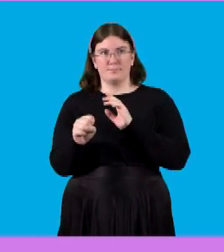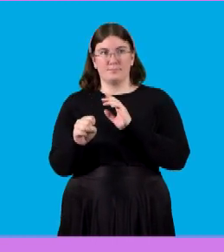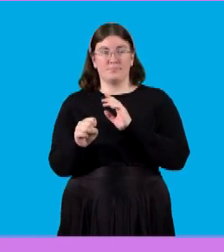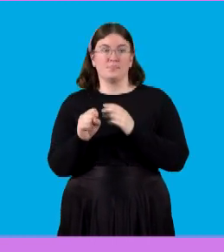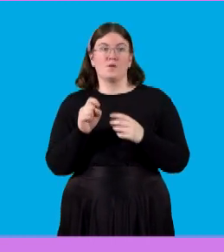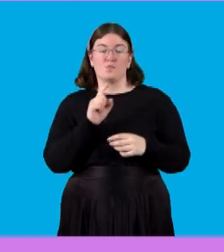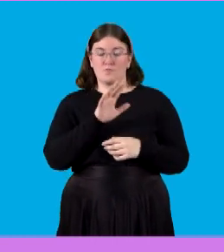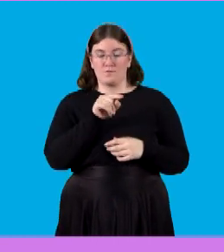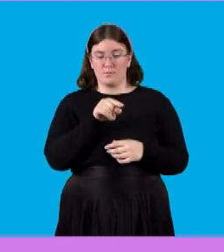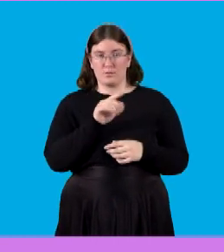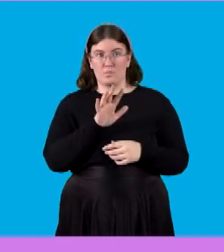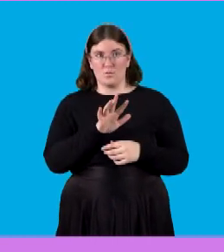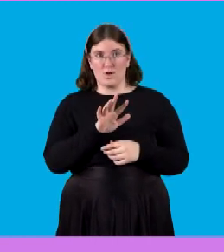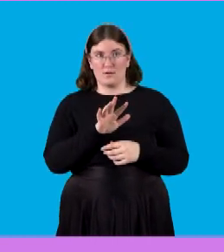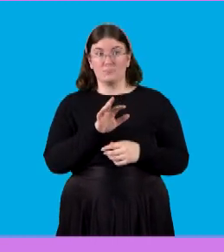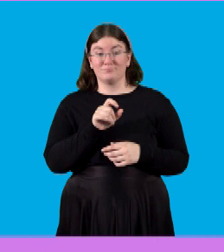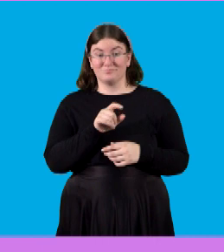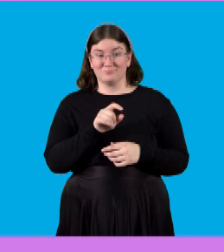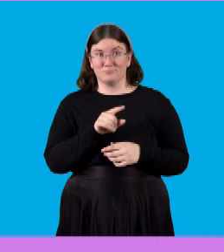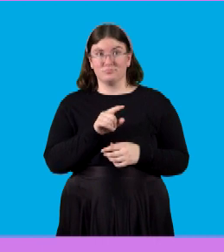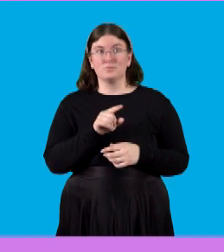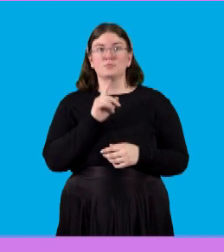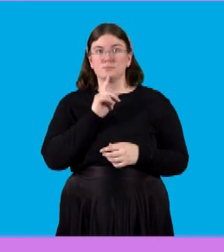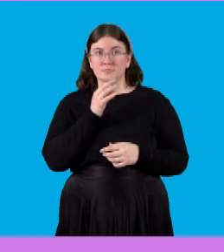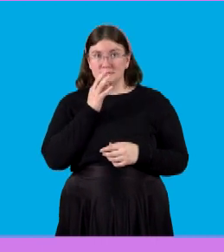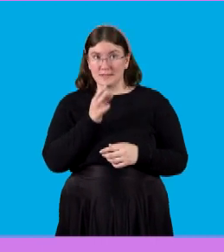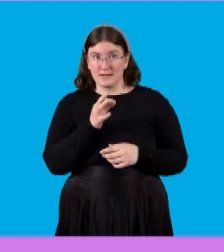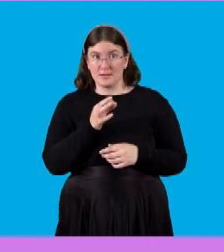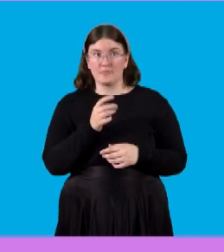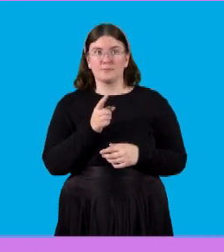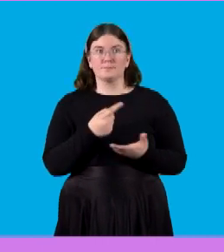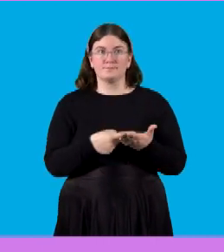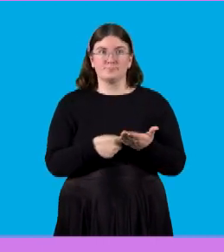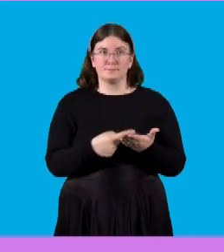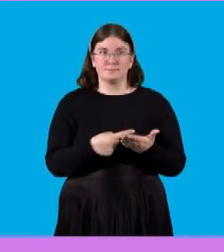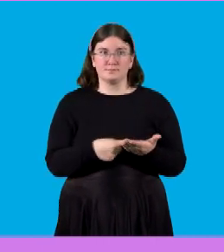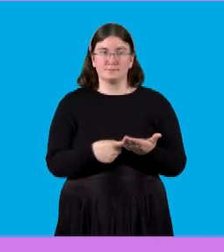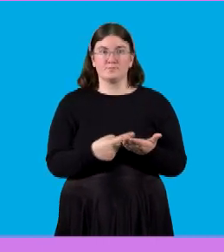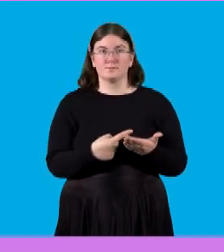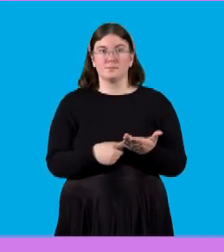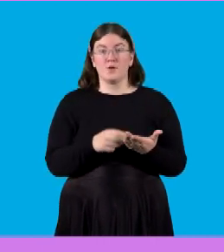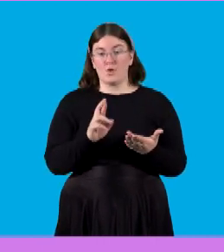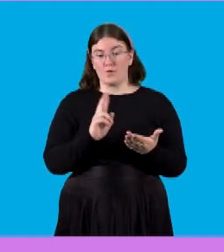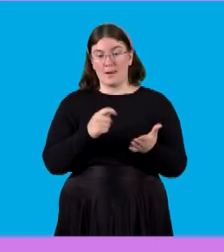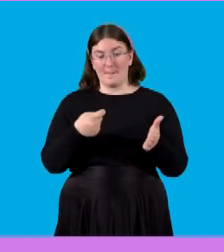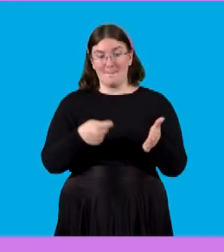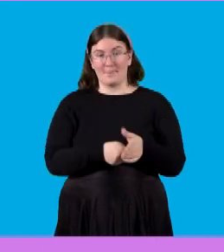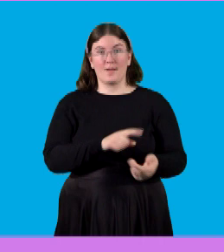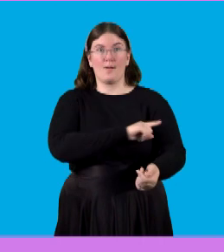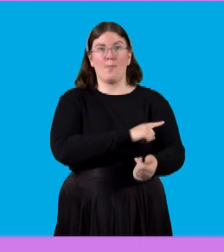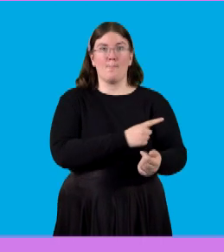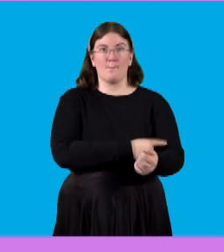change in buying power of the rand. So the buying power of the rand from 2021 to